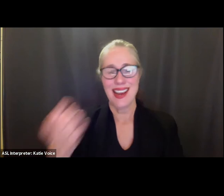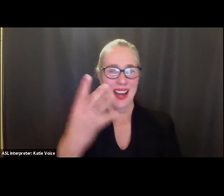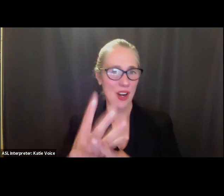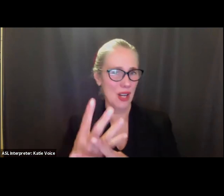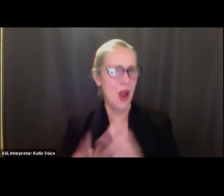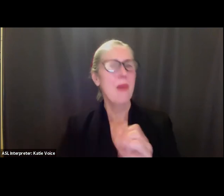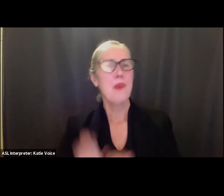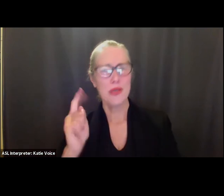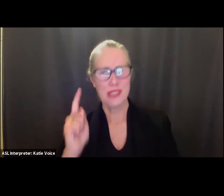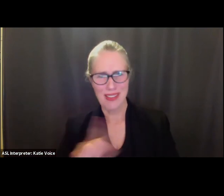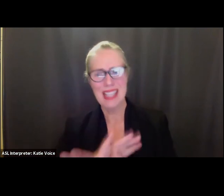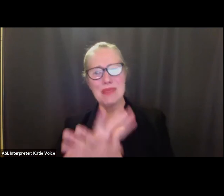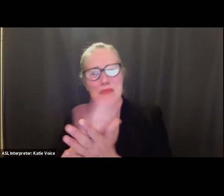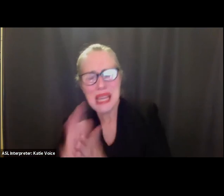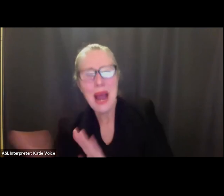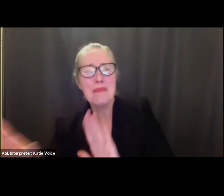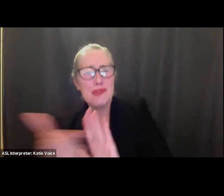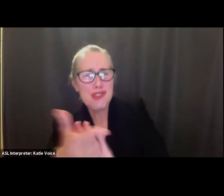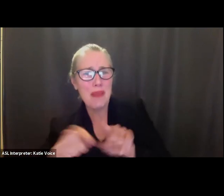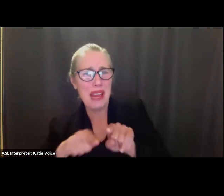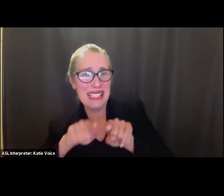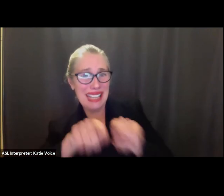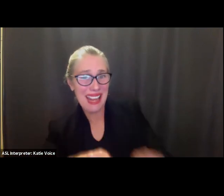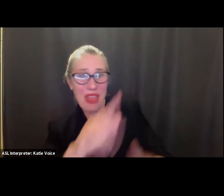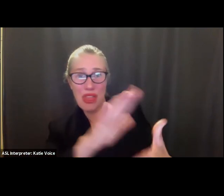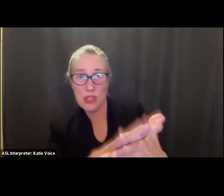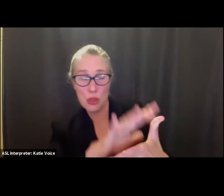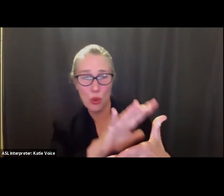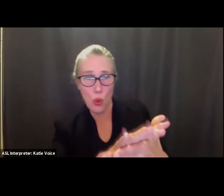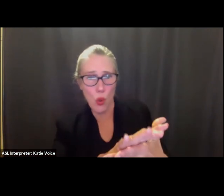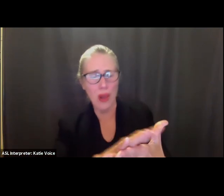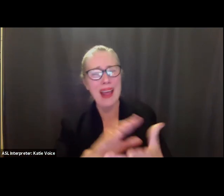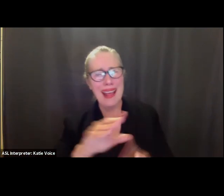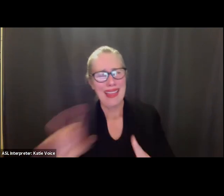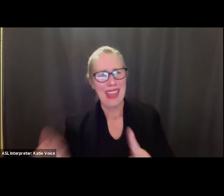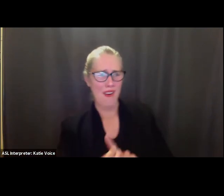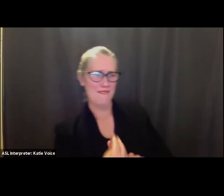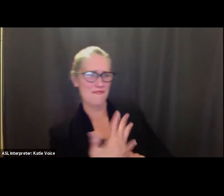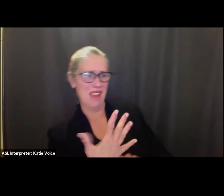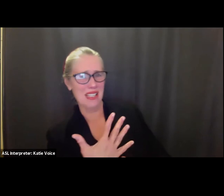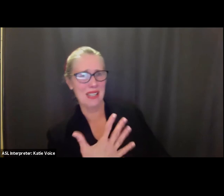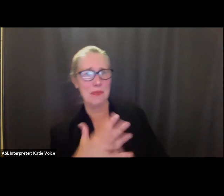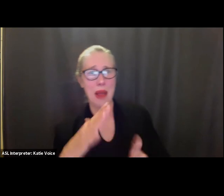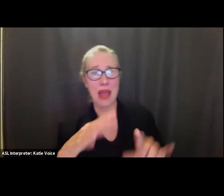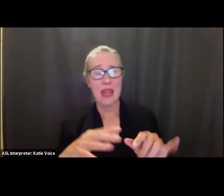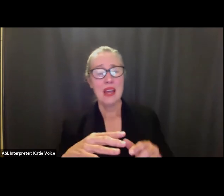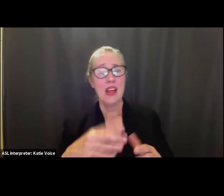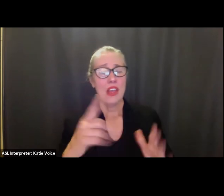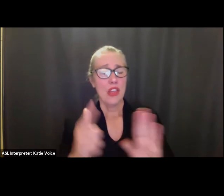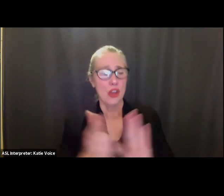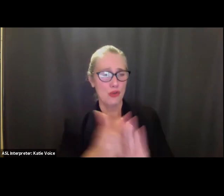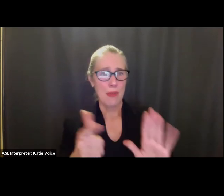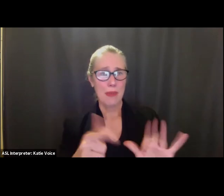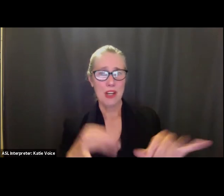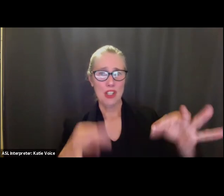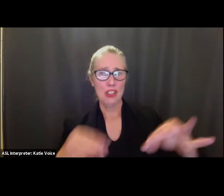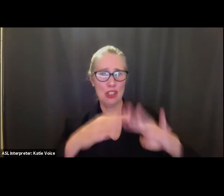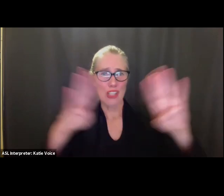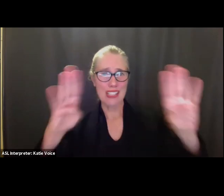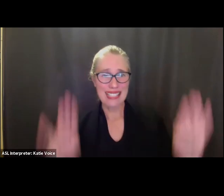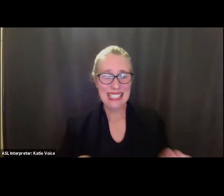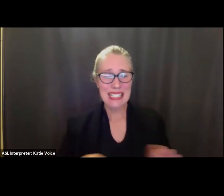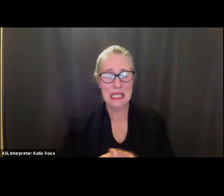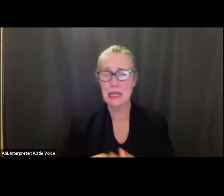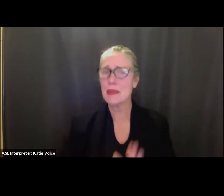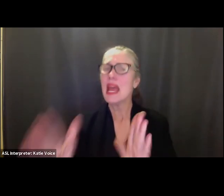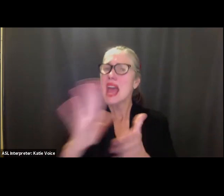criminalized in their schools the ones that are impacted by our justice system and school is um essentially one of the primary